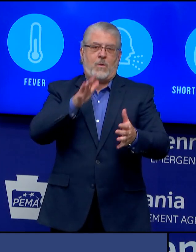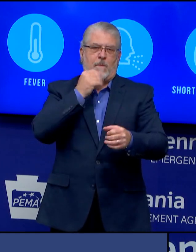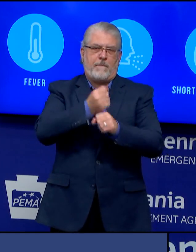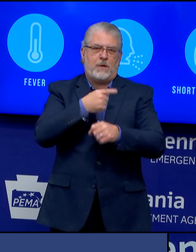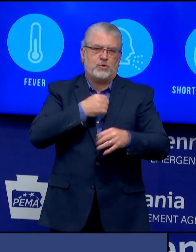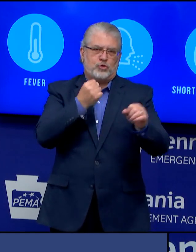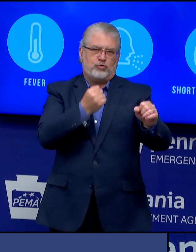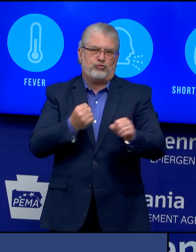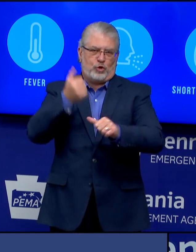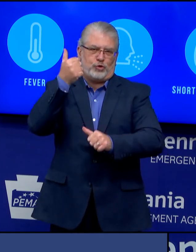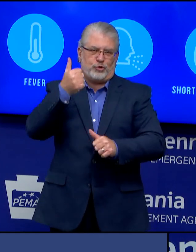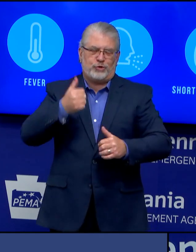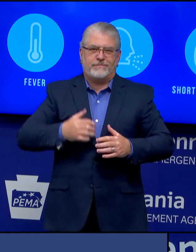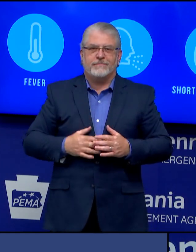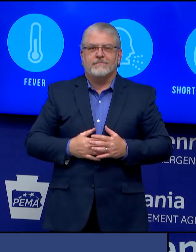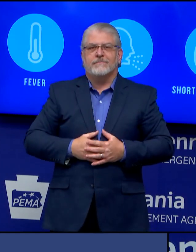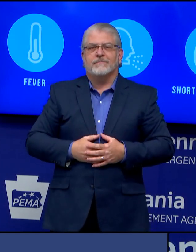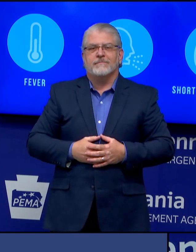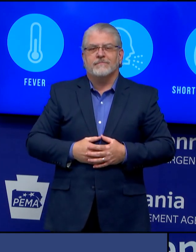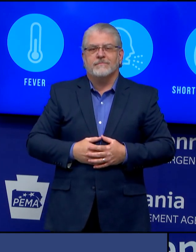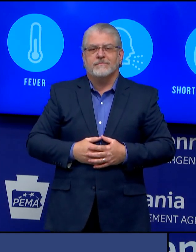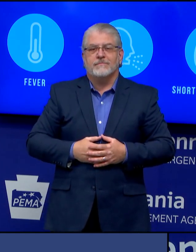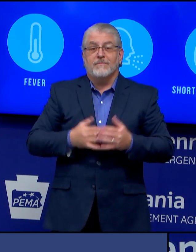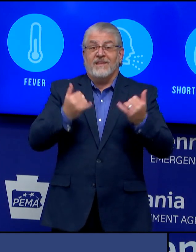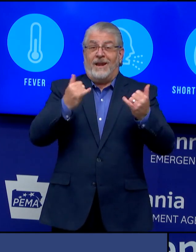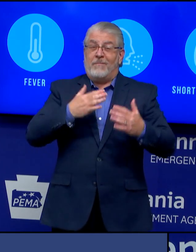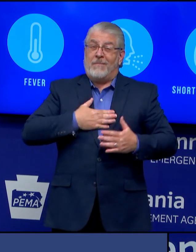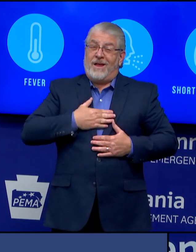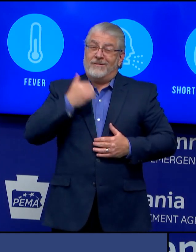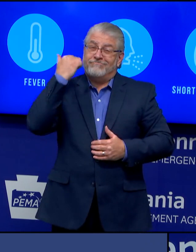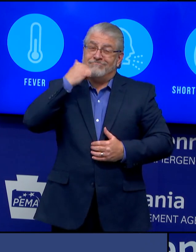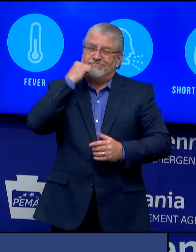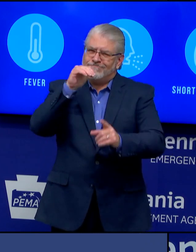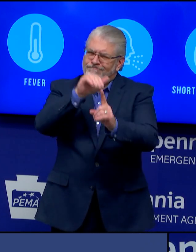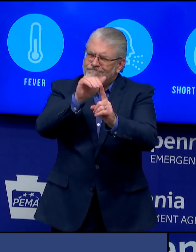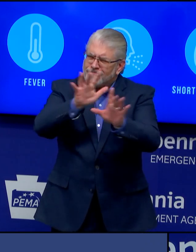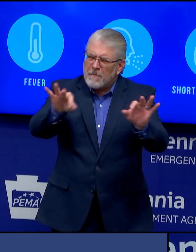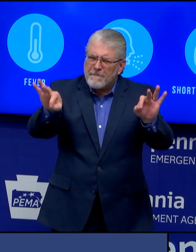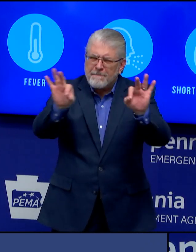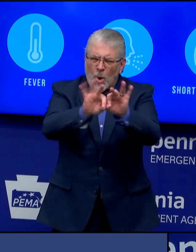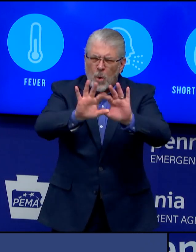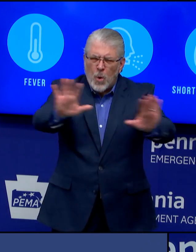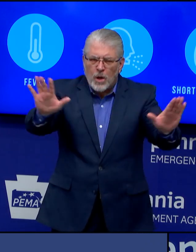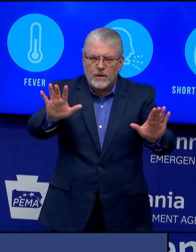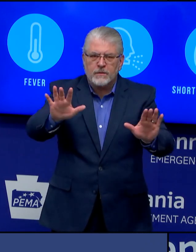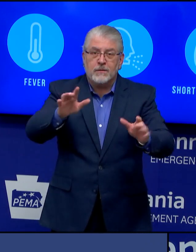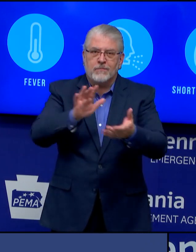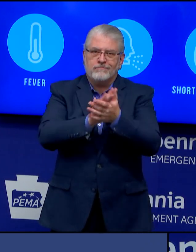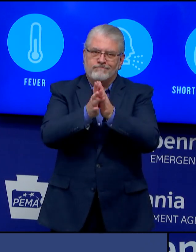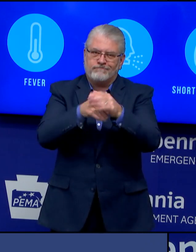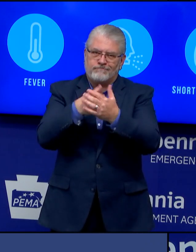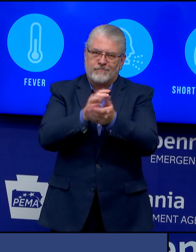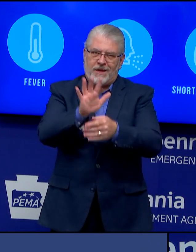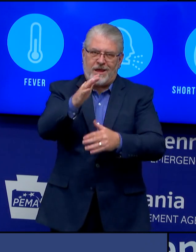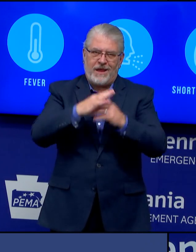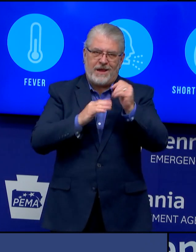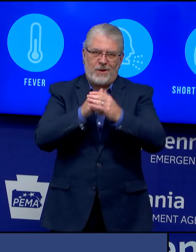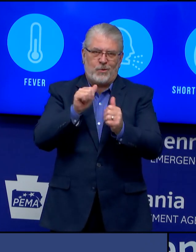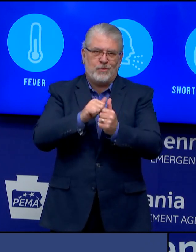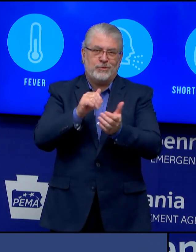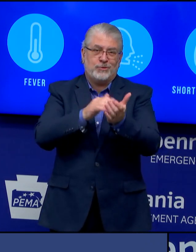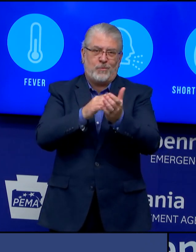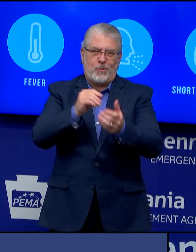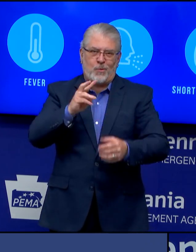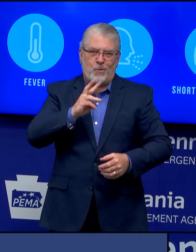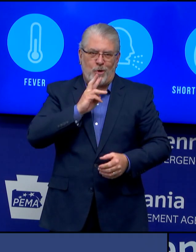Now, here are my daily reminders. Please wash your hands with soap and water for at least 20 seconds, or the time